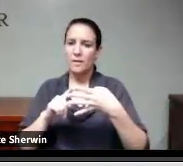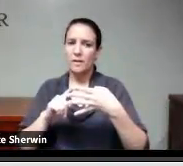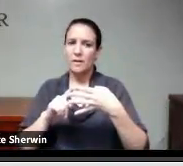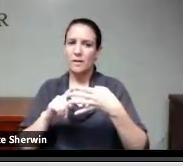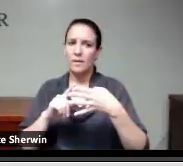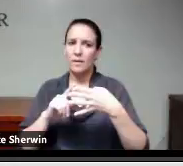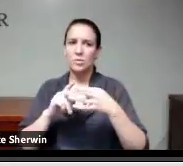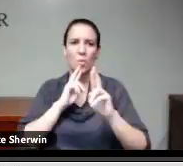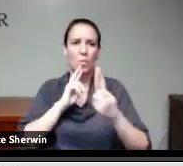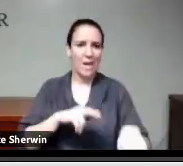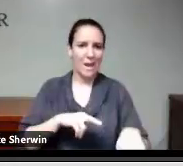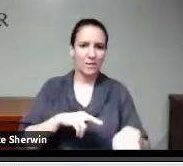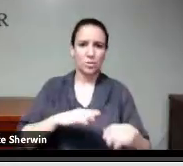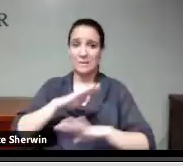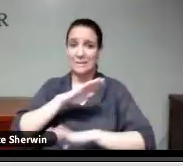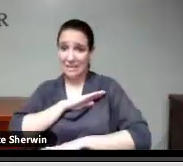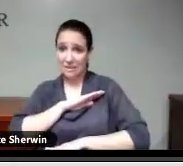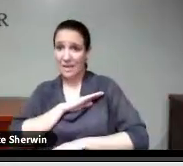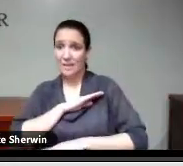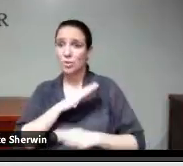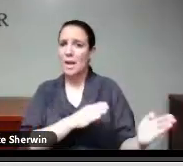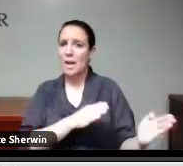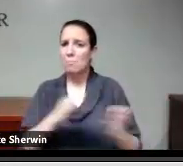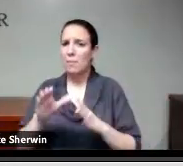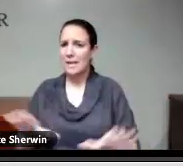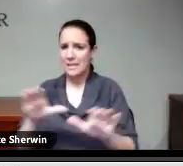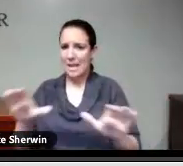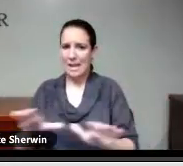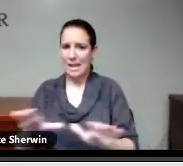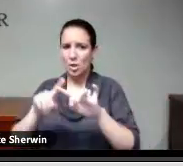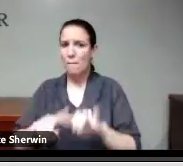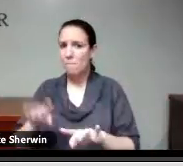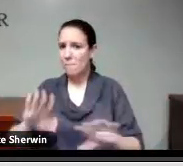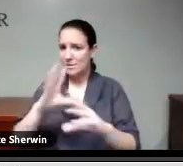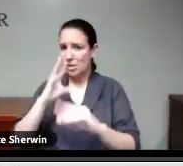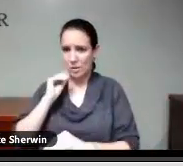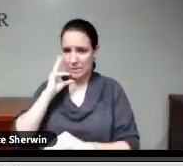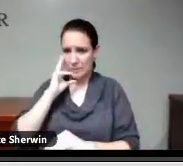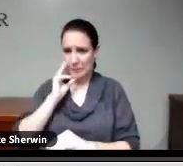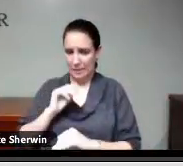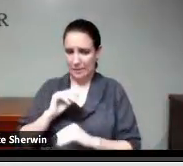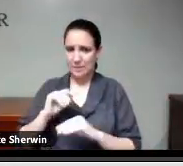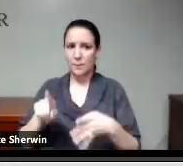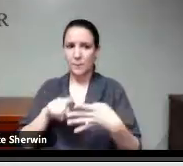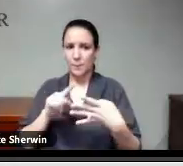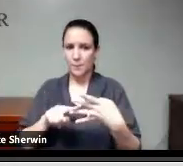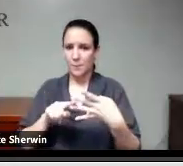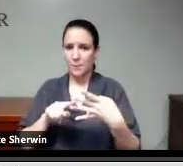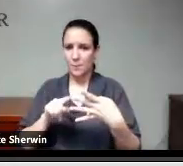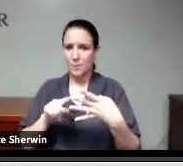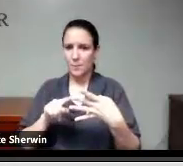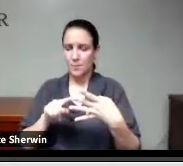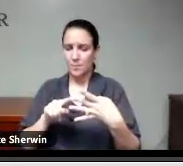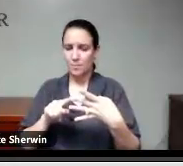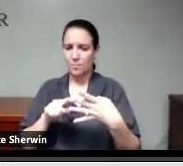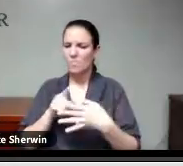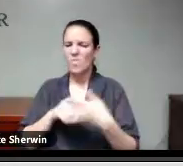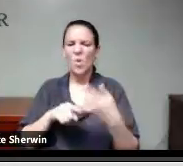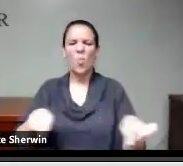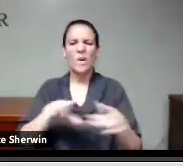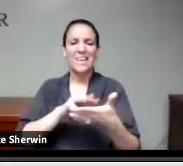planned actions of the participants based on their experience in a diversity training. Level 2 is what they